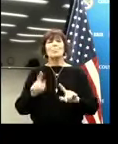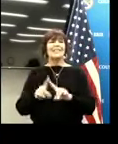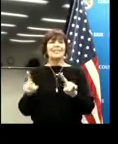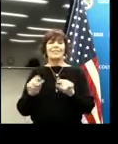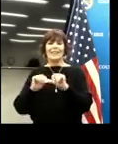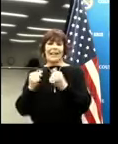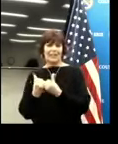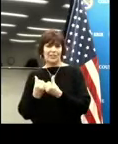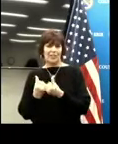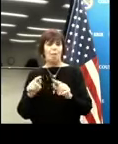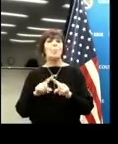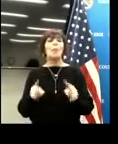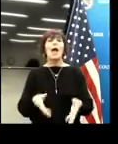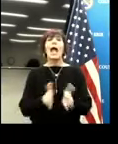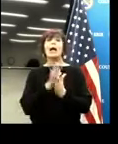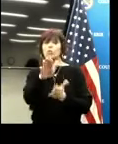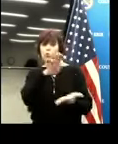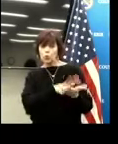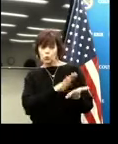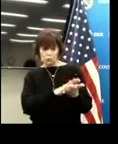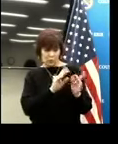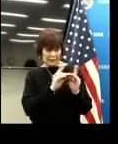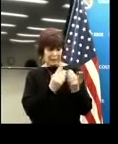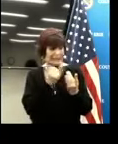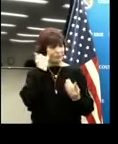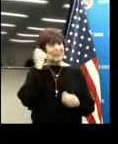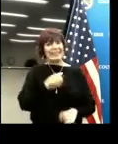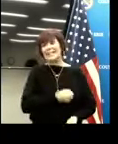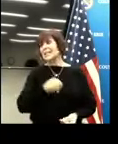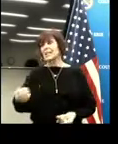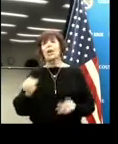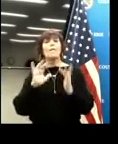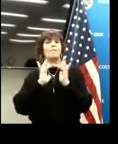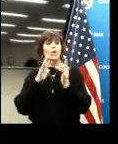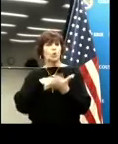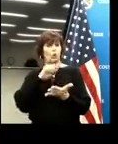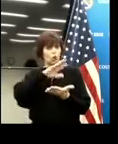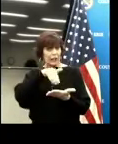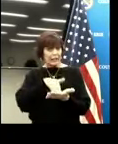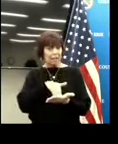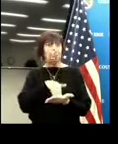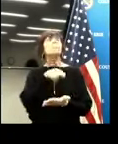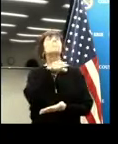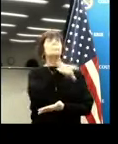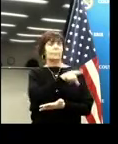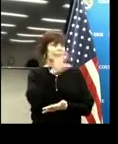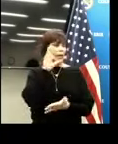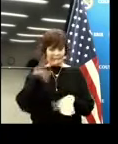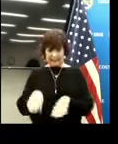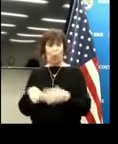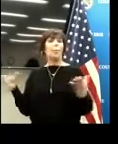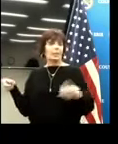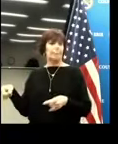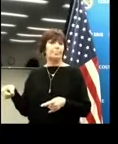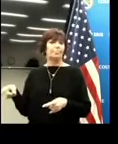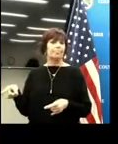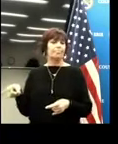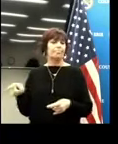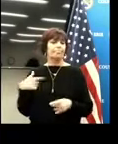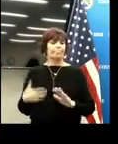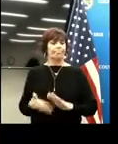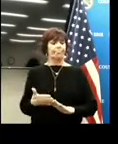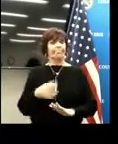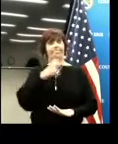entities, but we ask if you need to put your child into a virtual learning center, they will still be open. They are operating